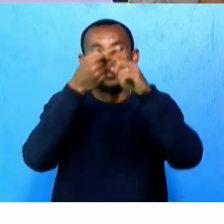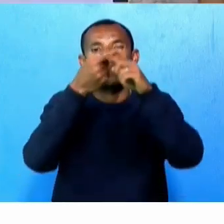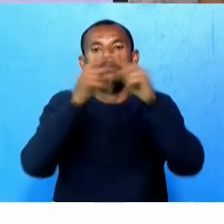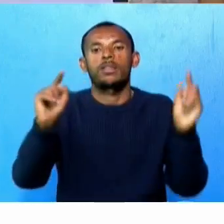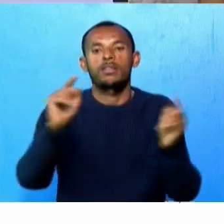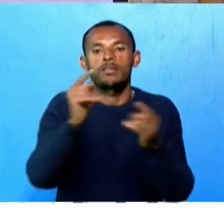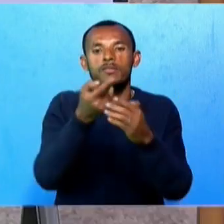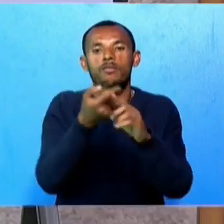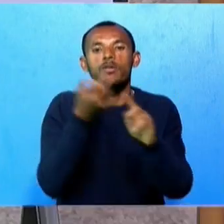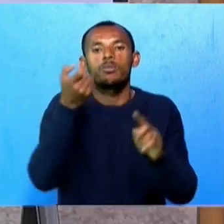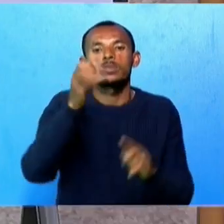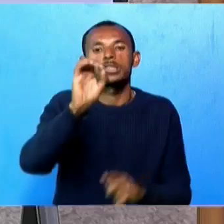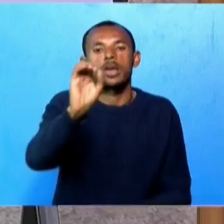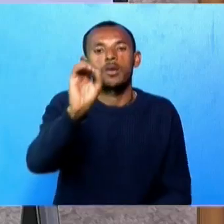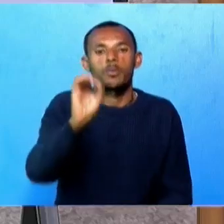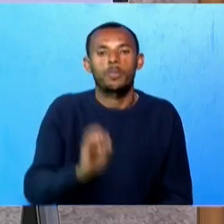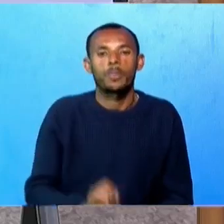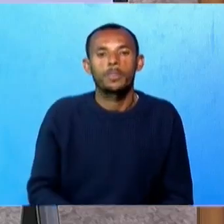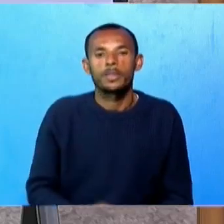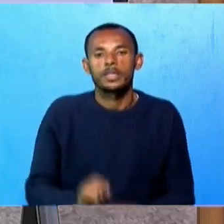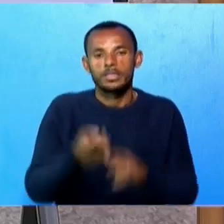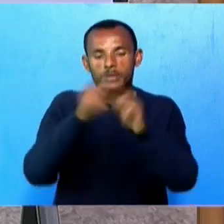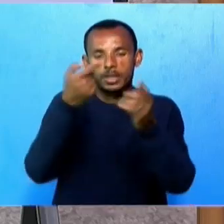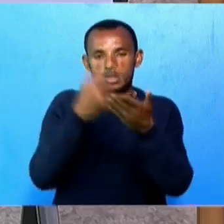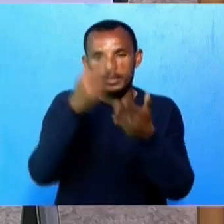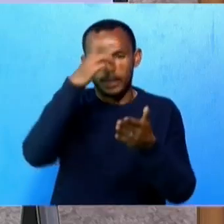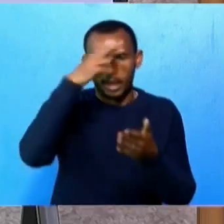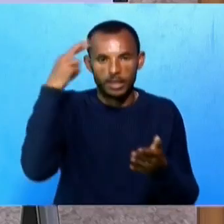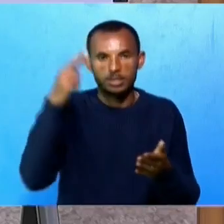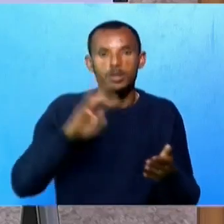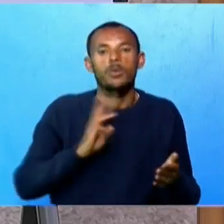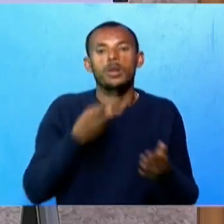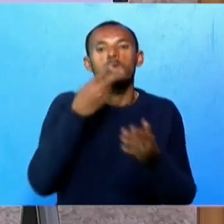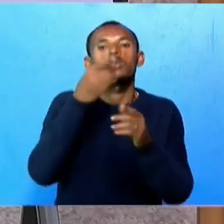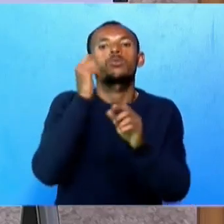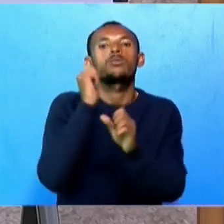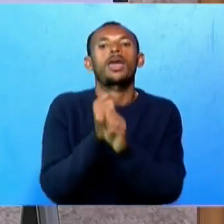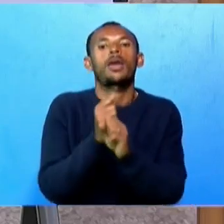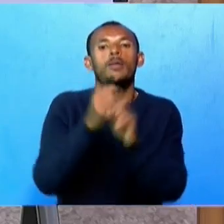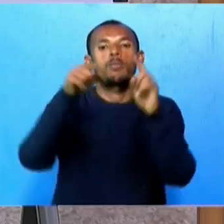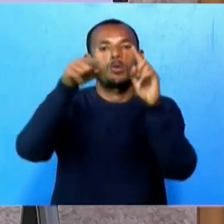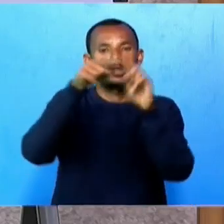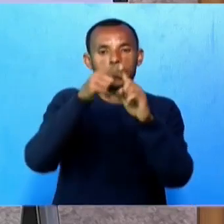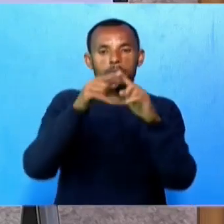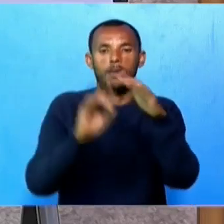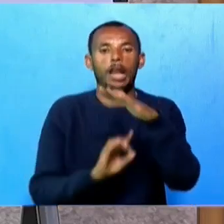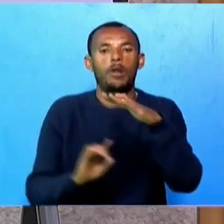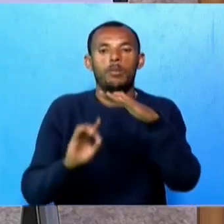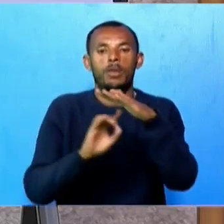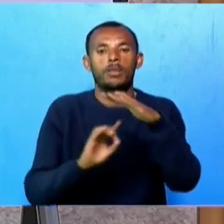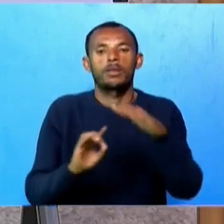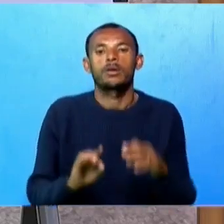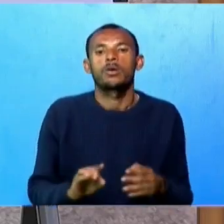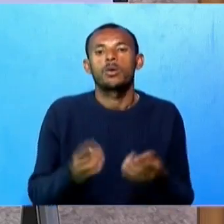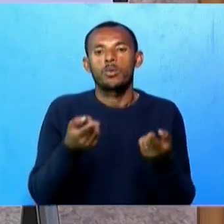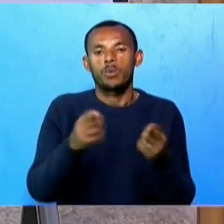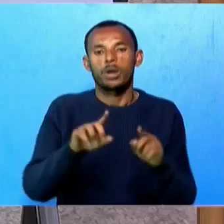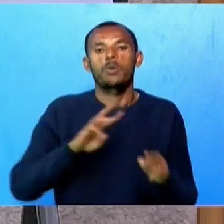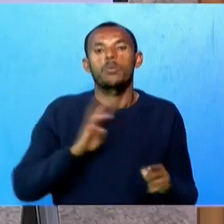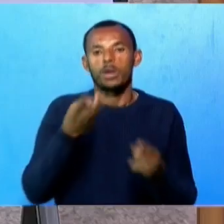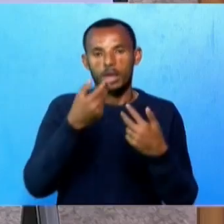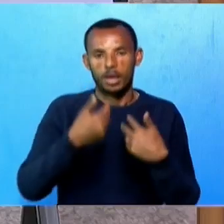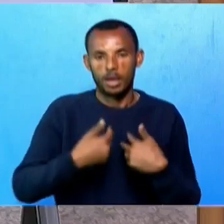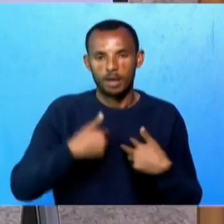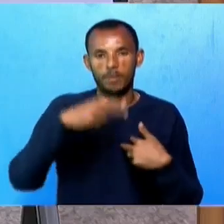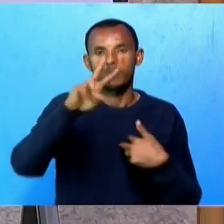0. Especially in this case, we need to take positive denominators. Whenever we have